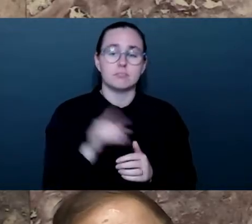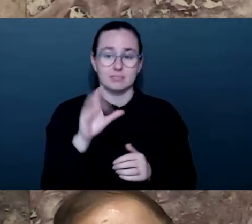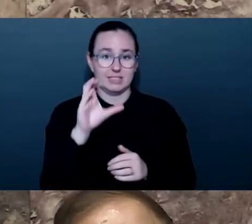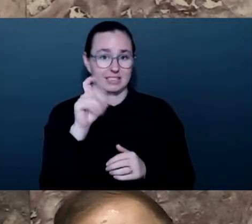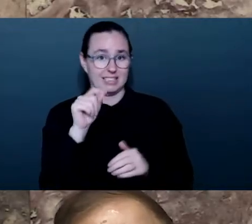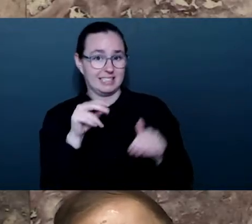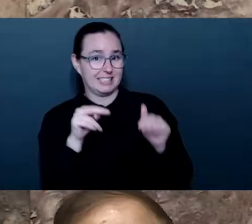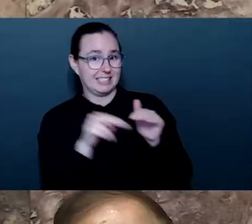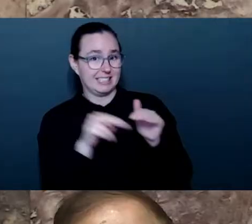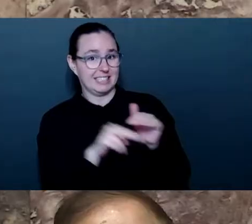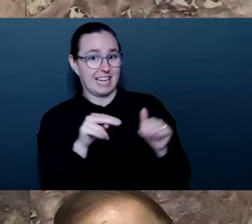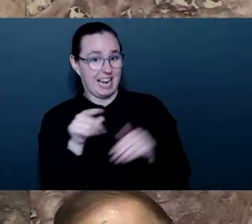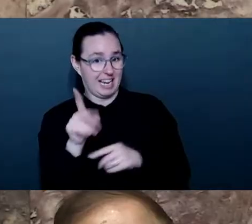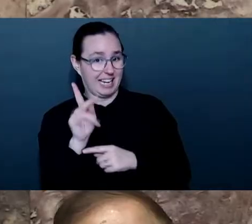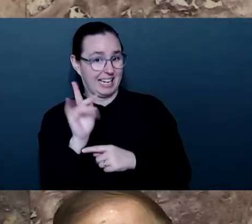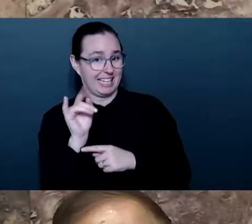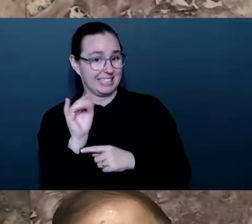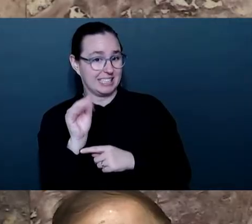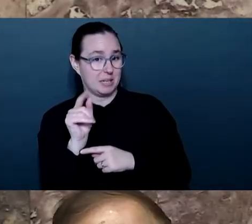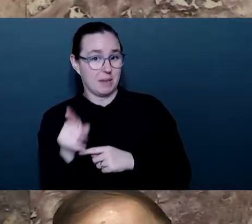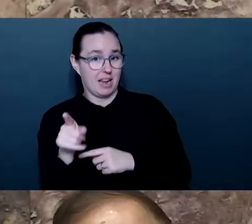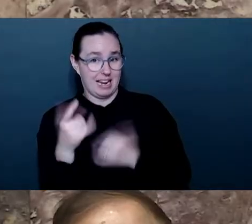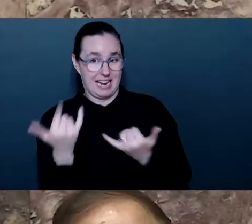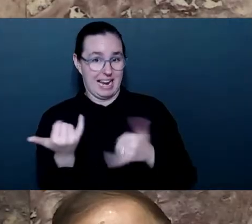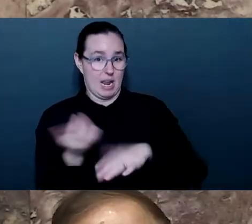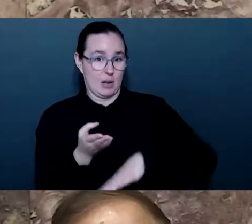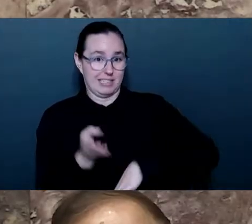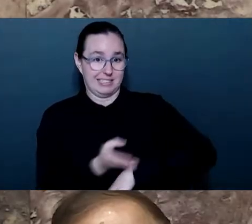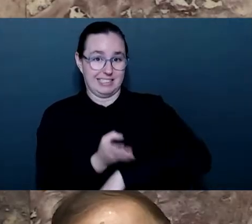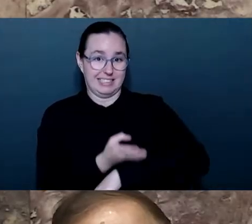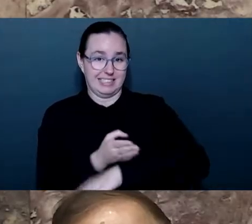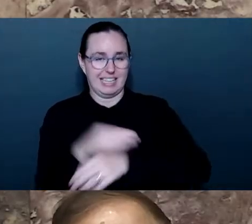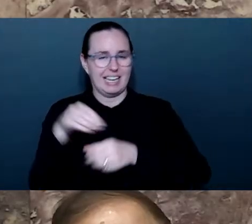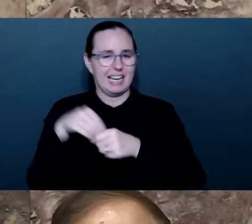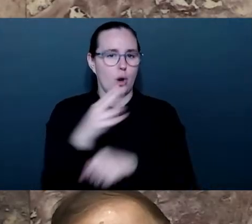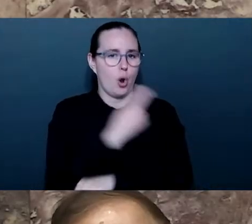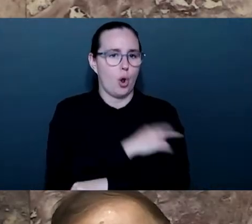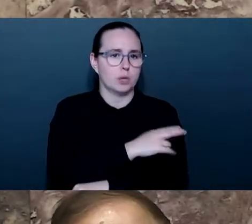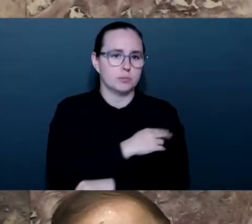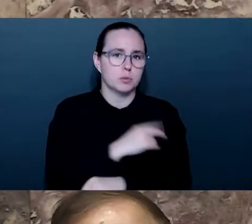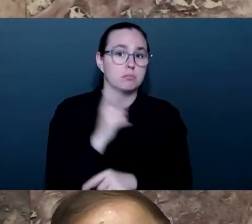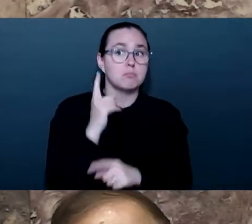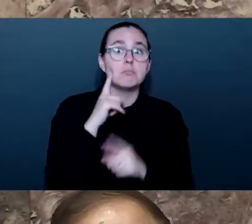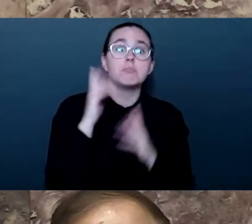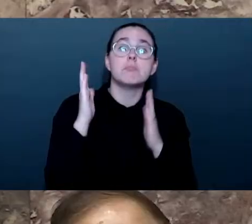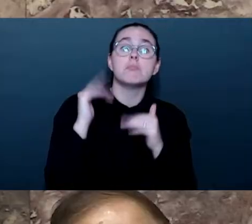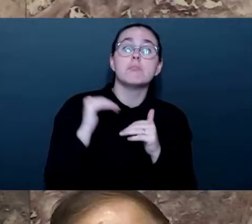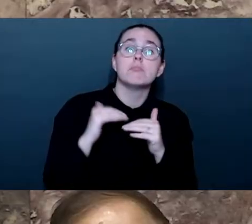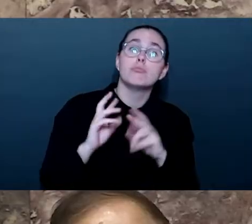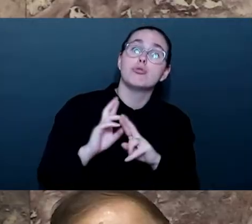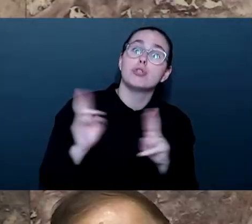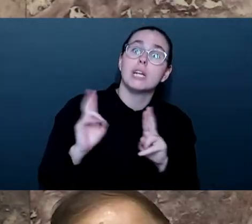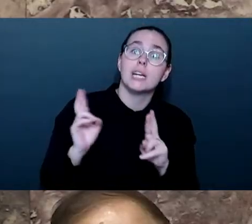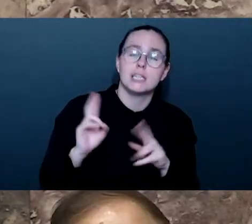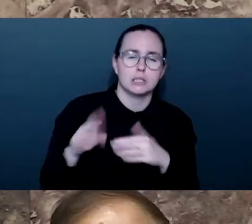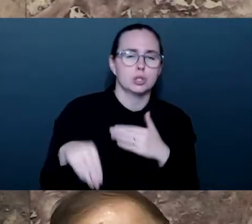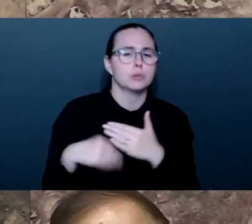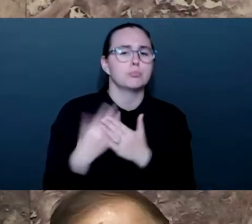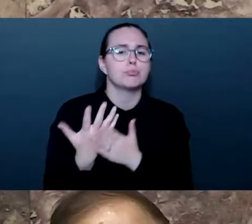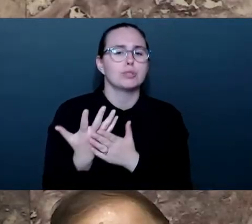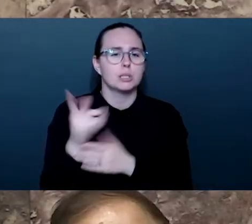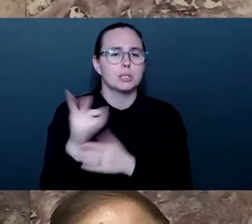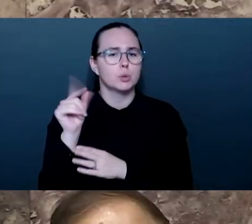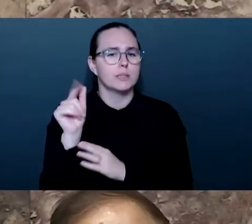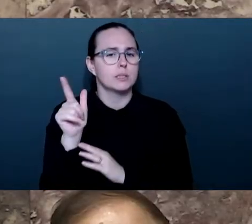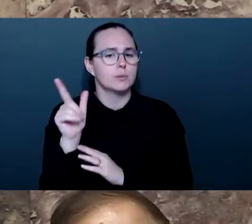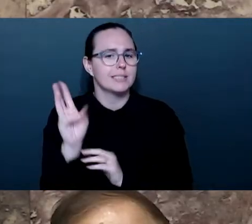the hospital, and it is expected that the CT scanner will be up and running in spring 2026. Mr. Speaker, this will make a big